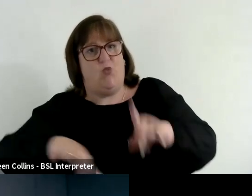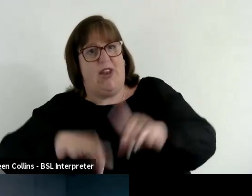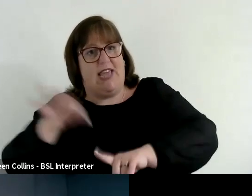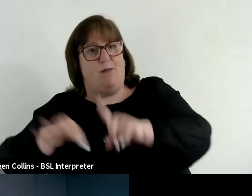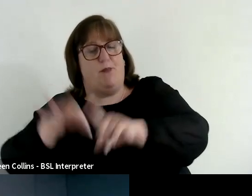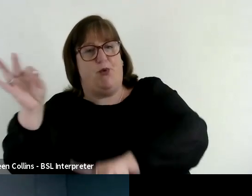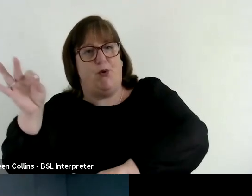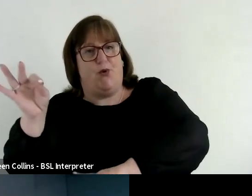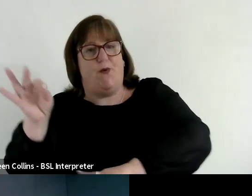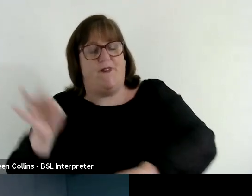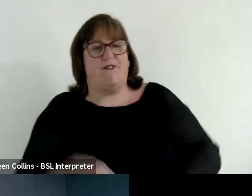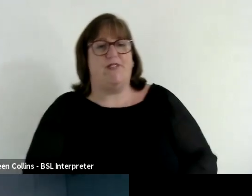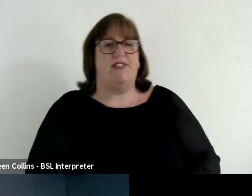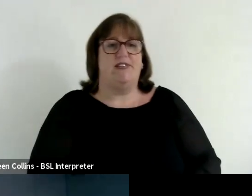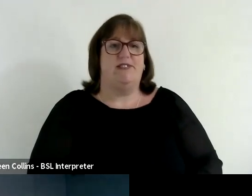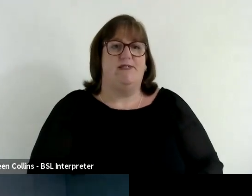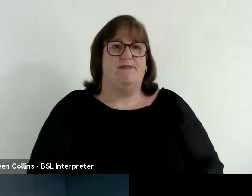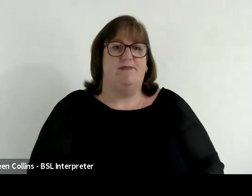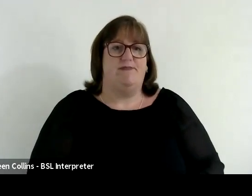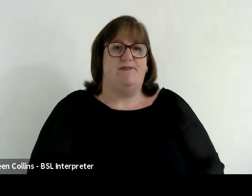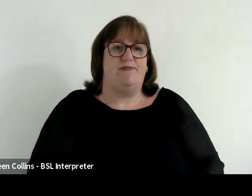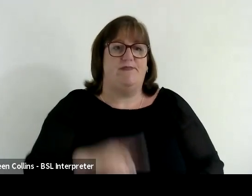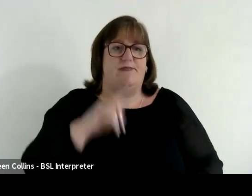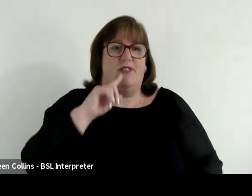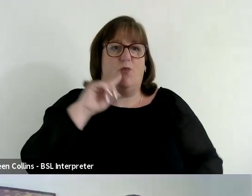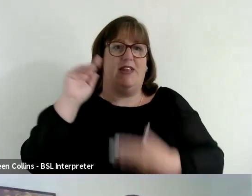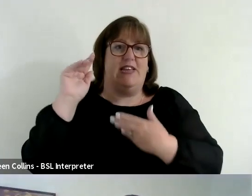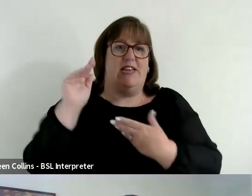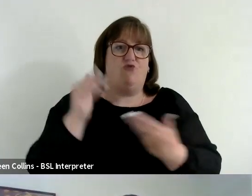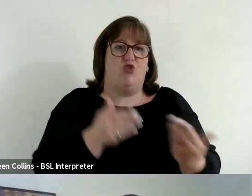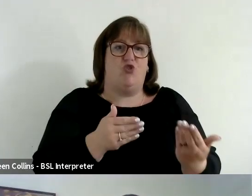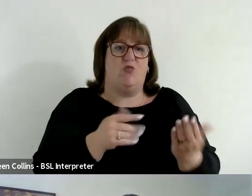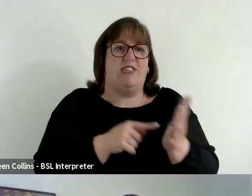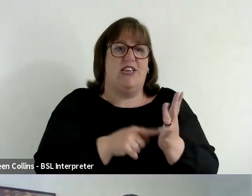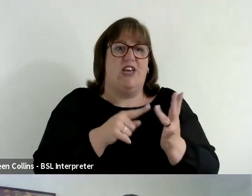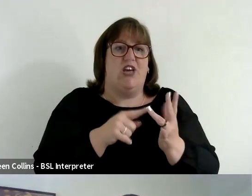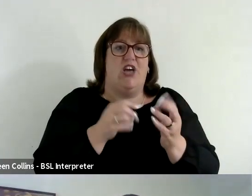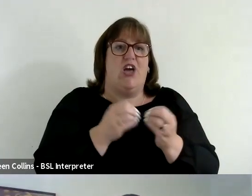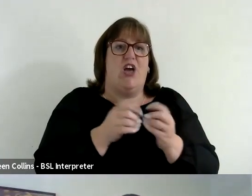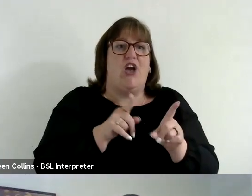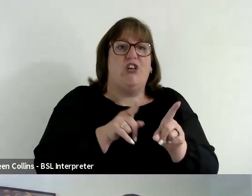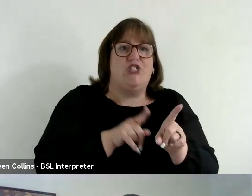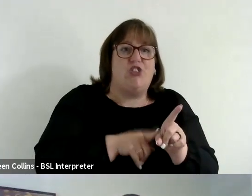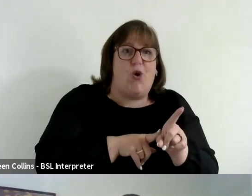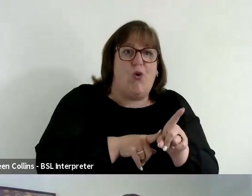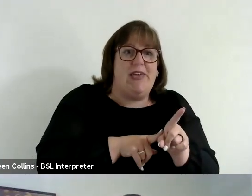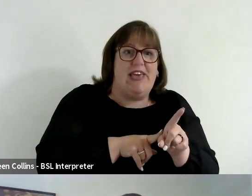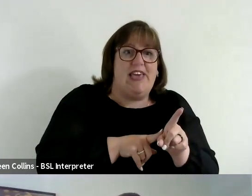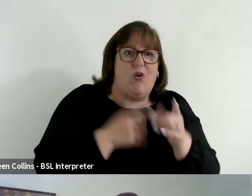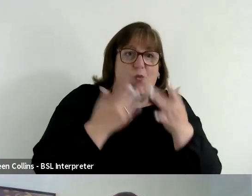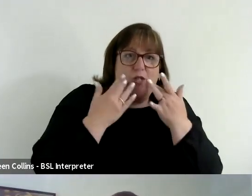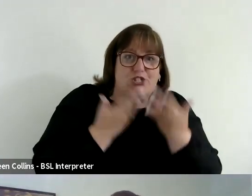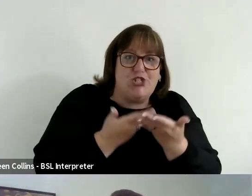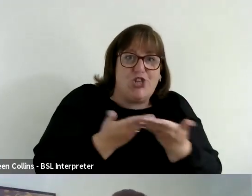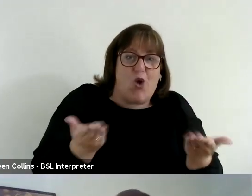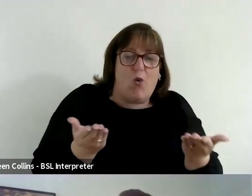to improve. So I'm going to introduce you to Toby, who's going to show you the feedback form for this session. And we'd be